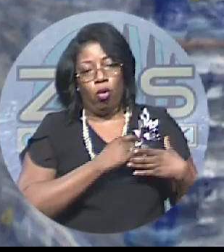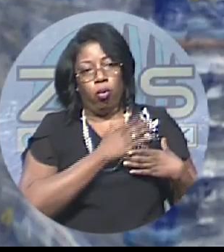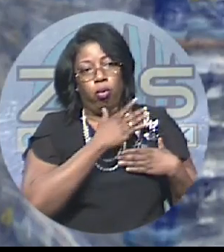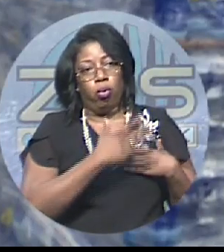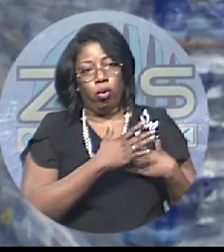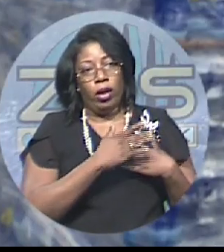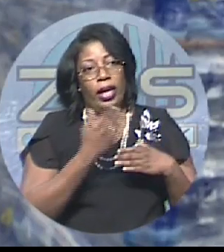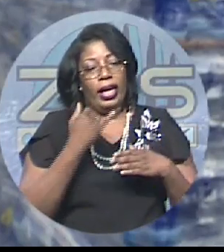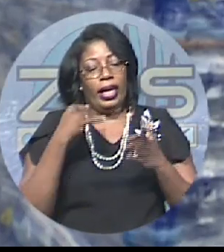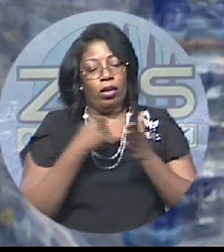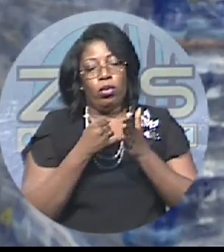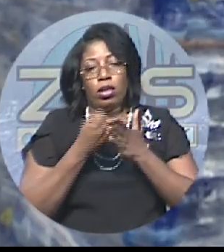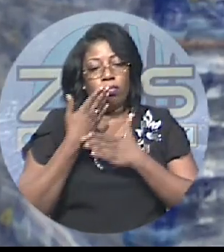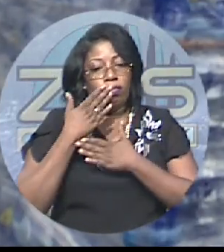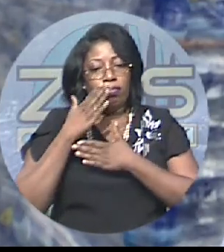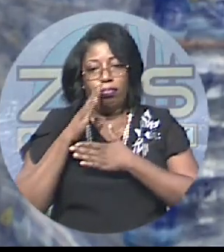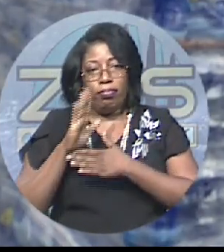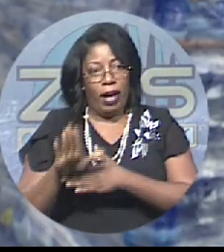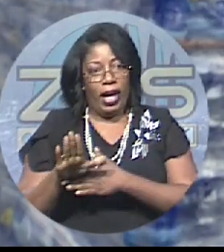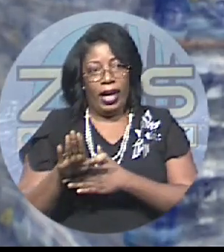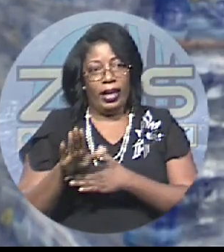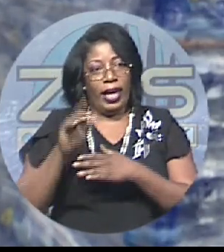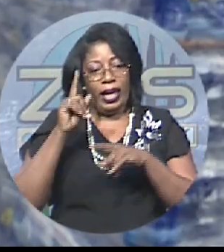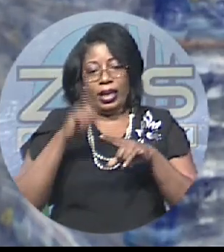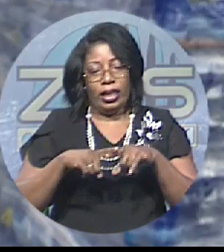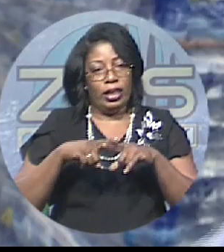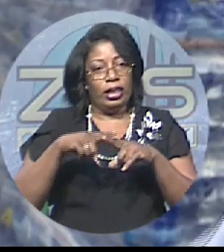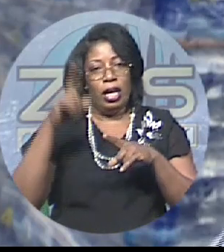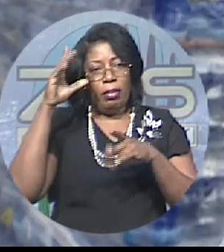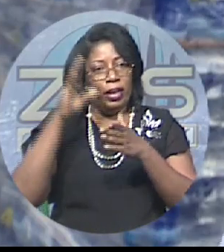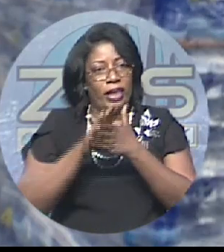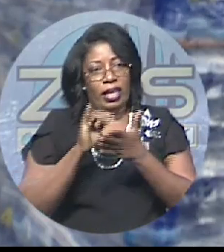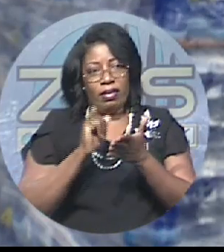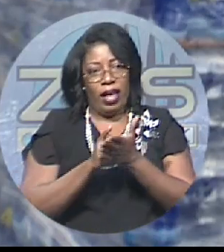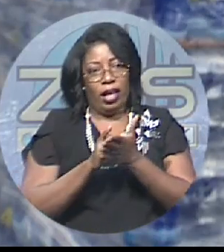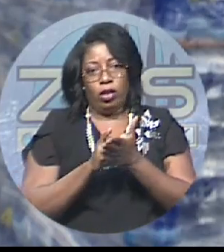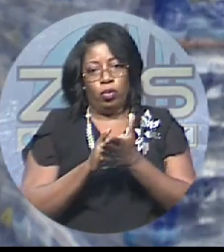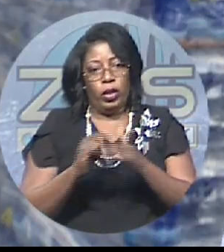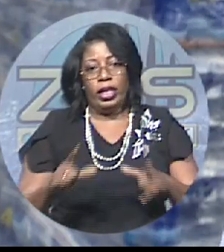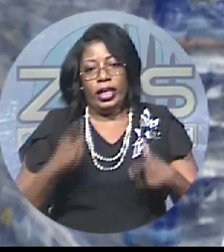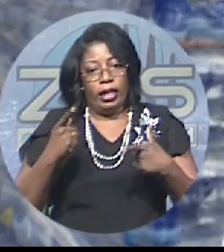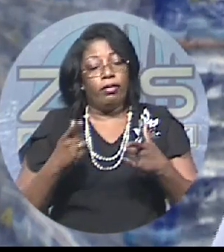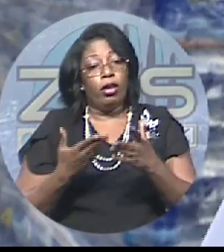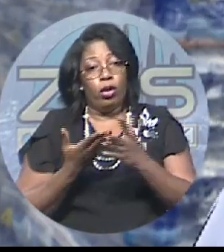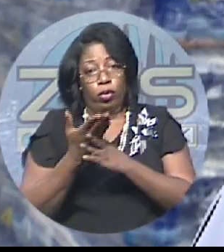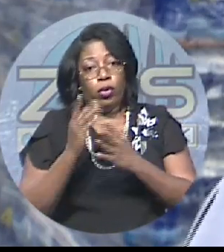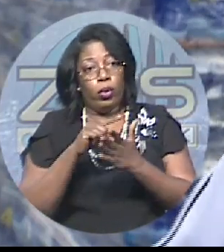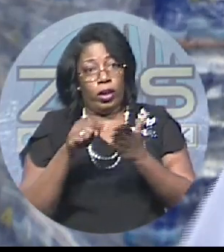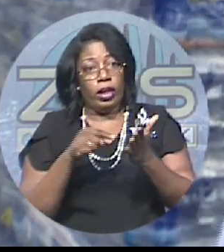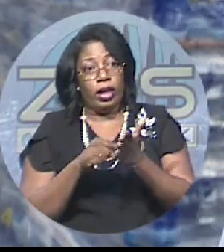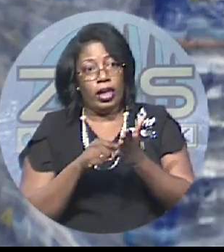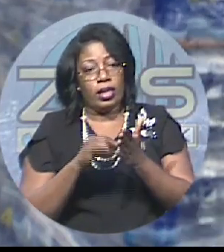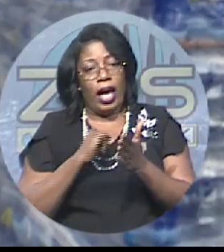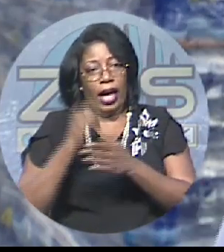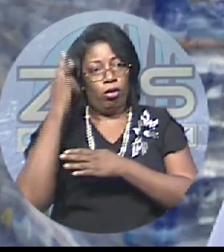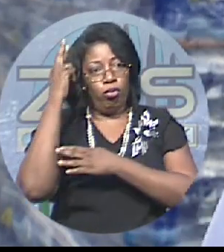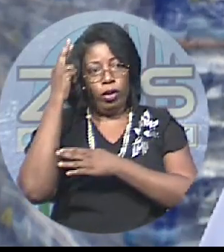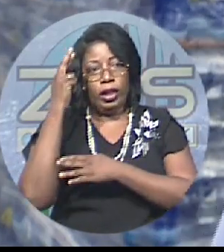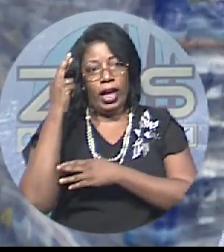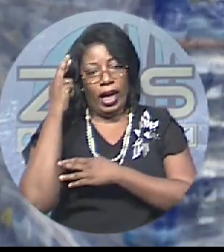like so bad. I couldn't believe, we could have made it through there. I